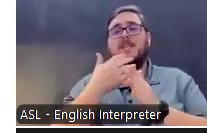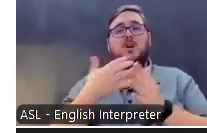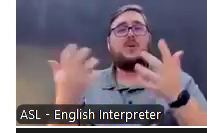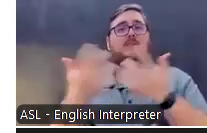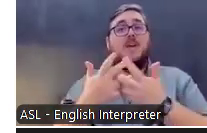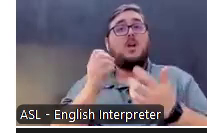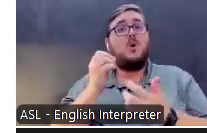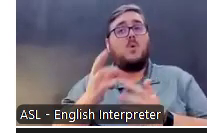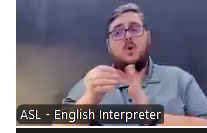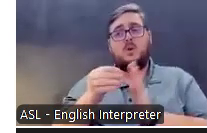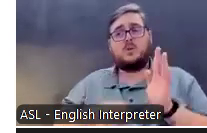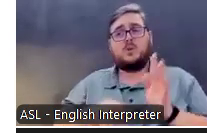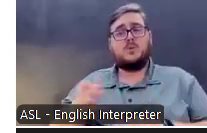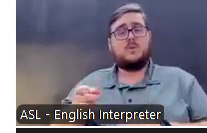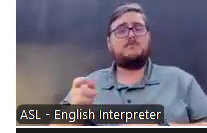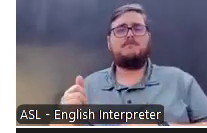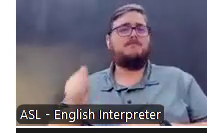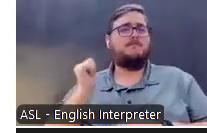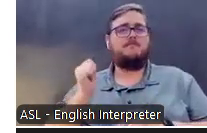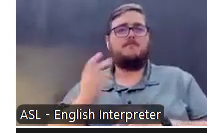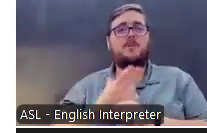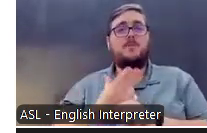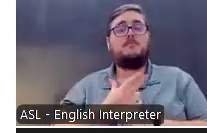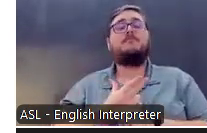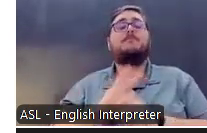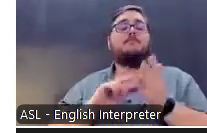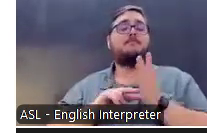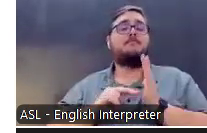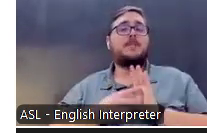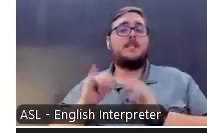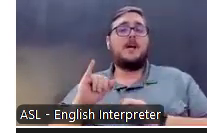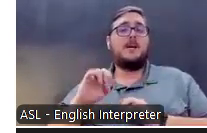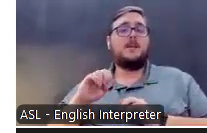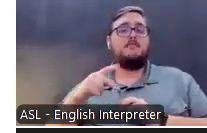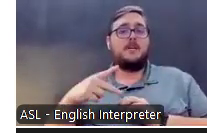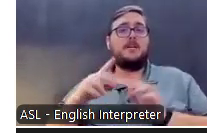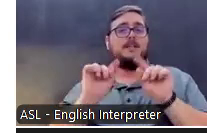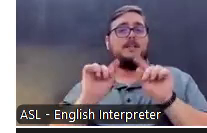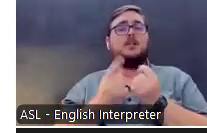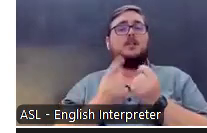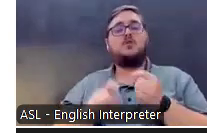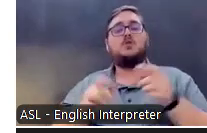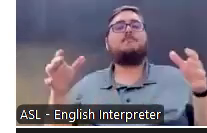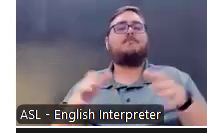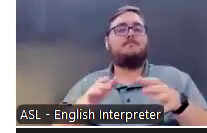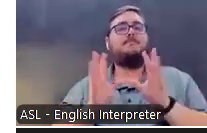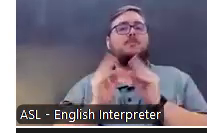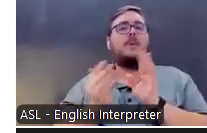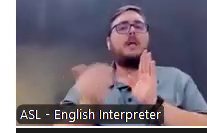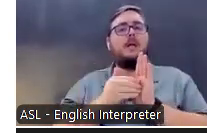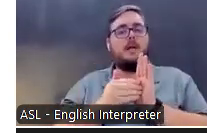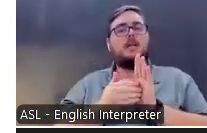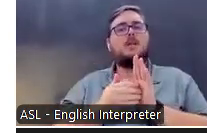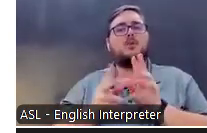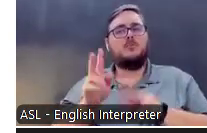student, then the IEP team should reconvene to review what is going on and evaluate that.